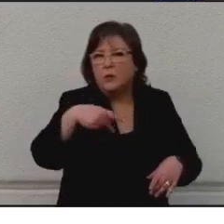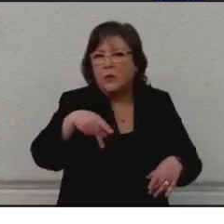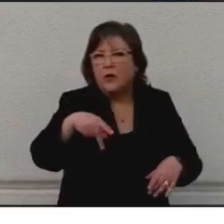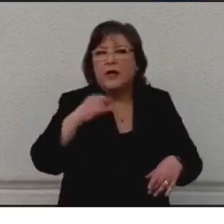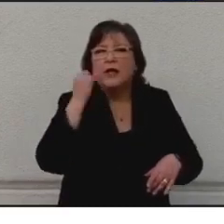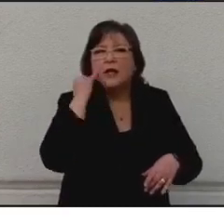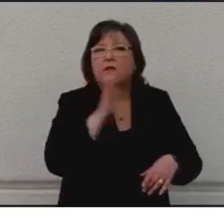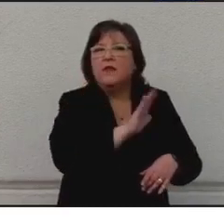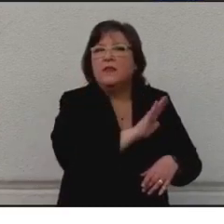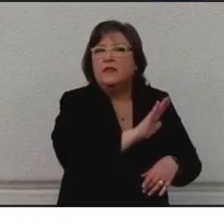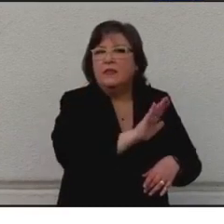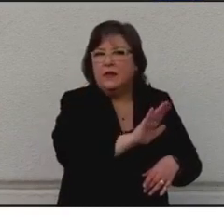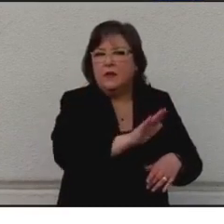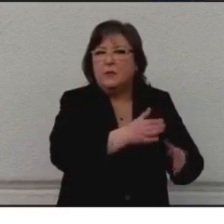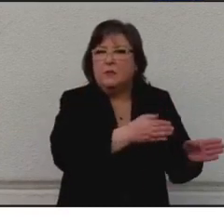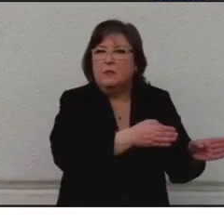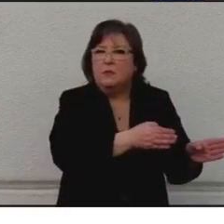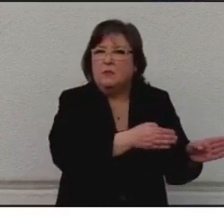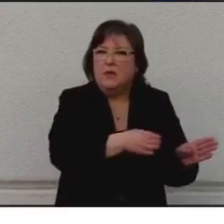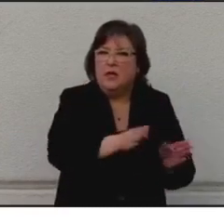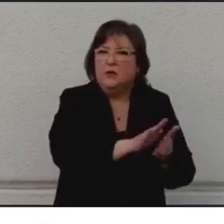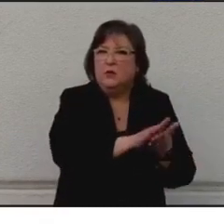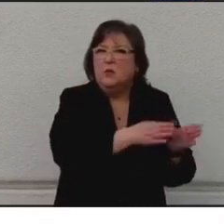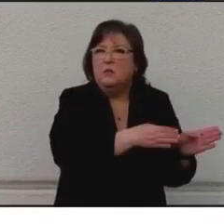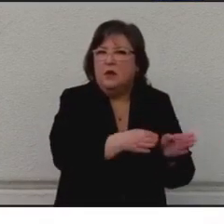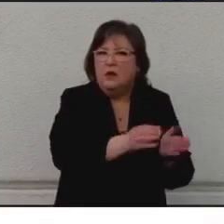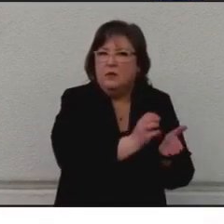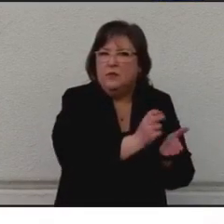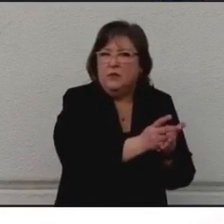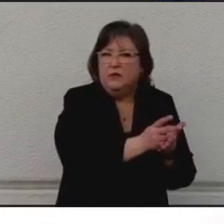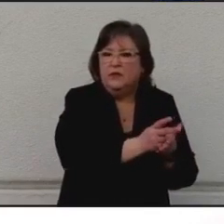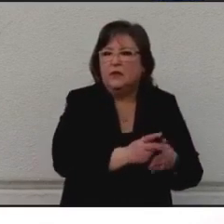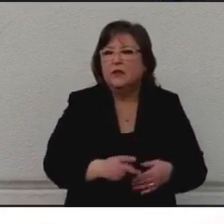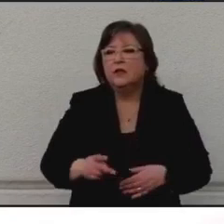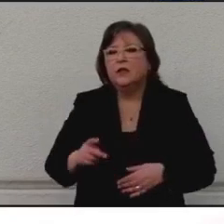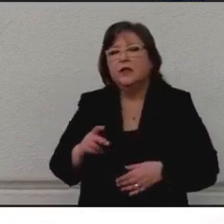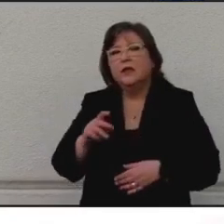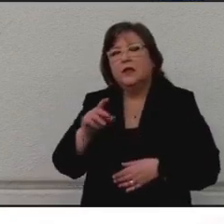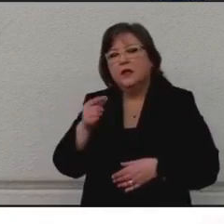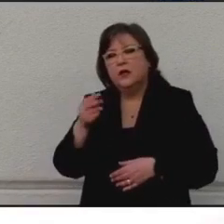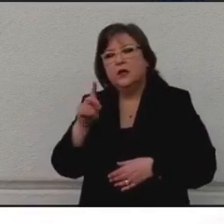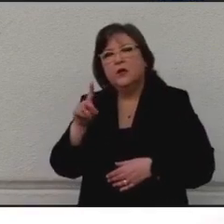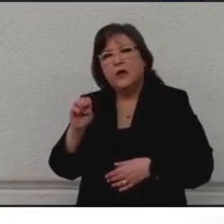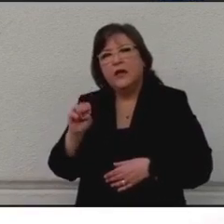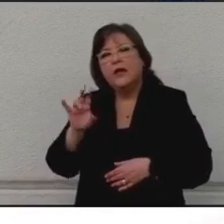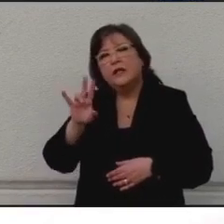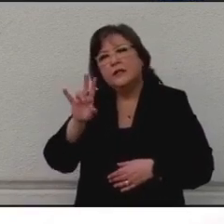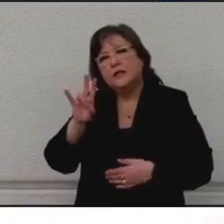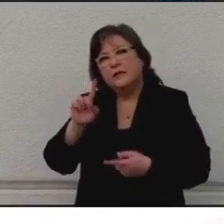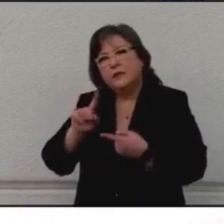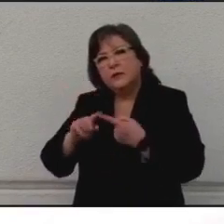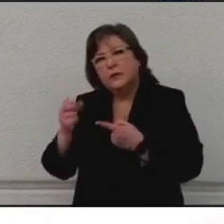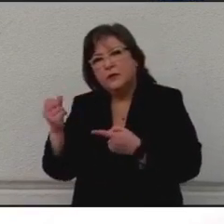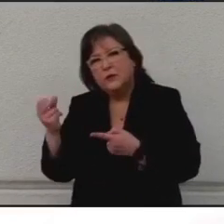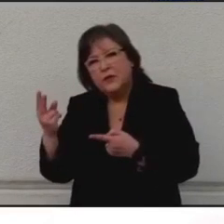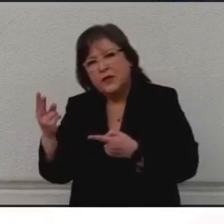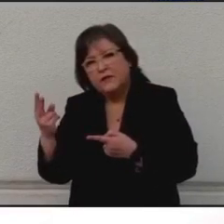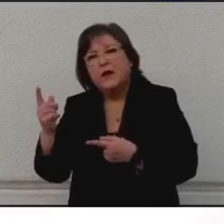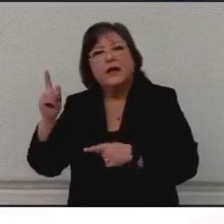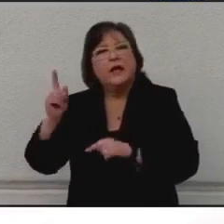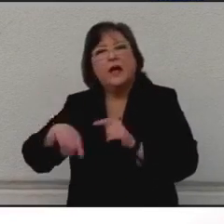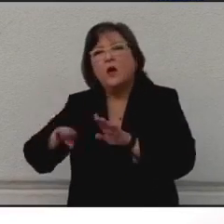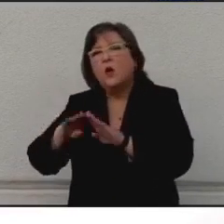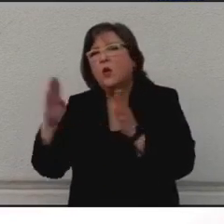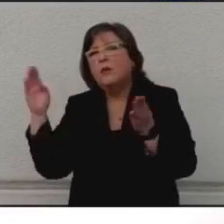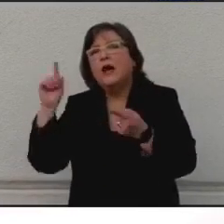Grades 7 through 12 can't open until a county has been in the red tier for 5 consecutive days. So we do need to